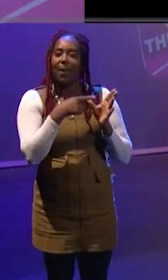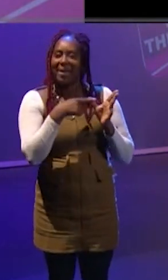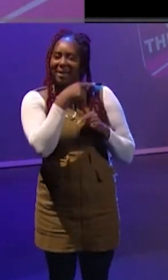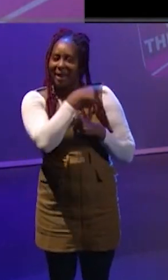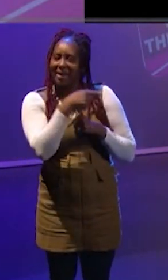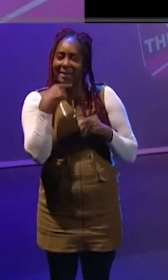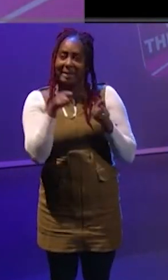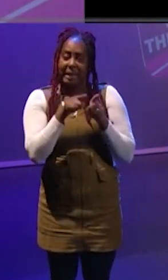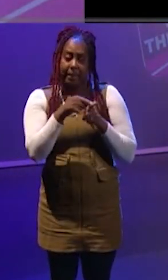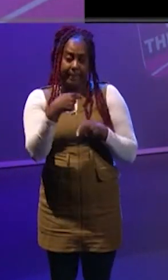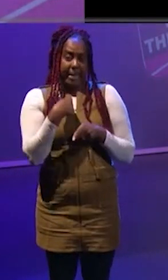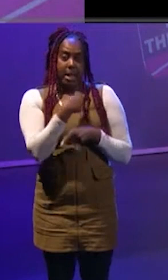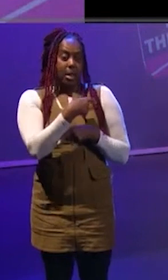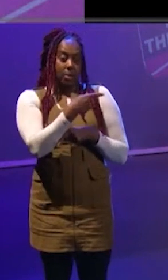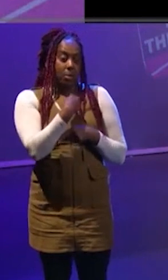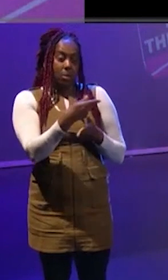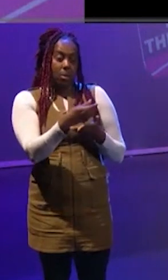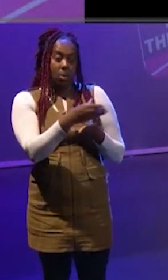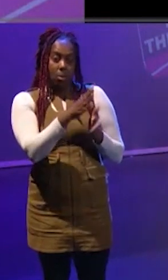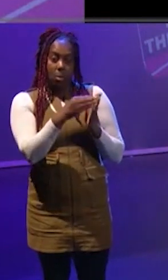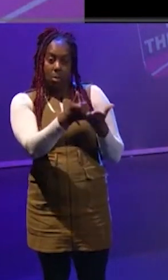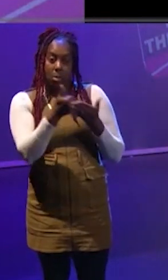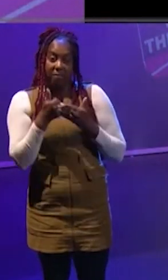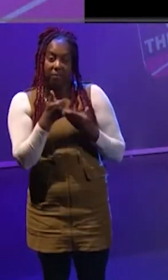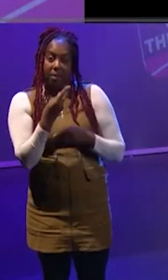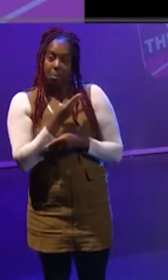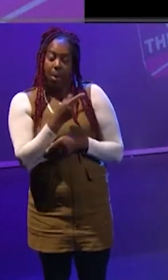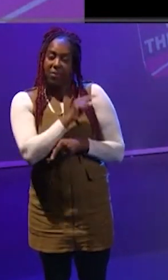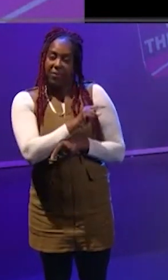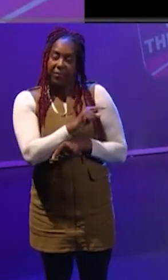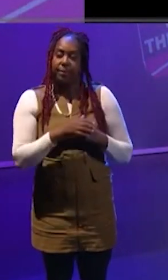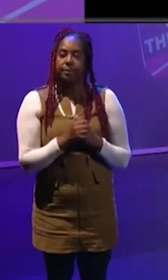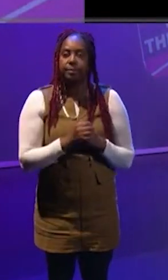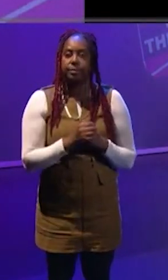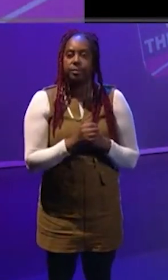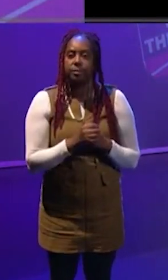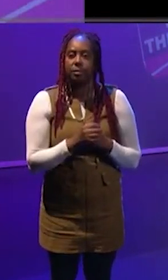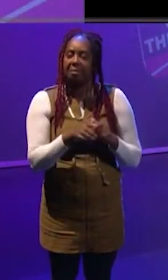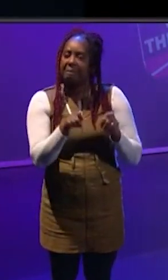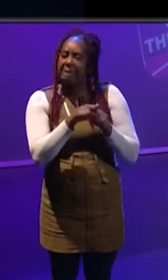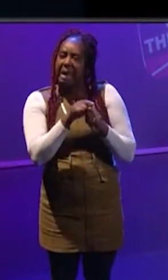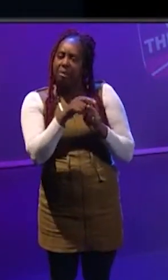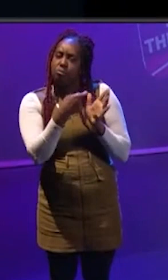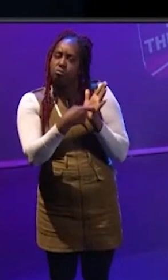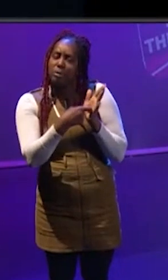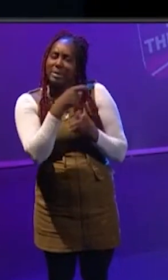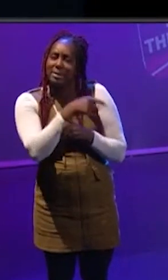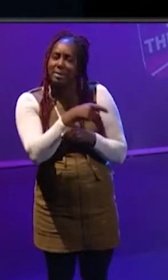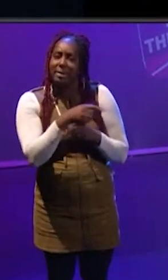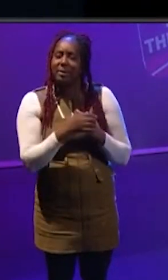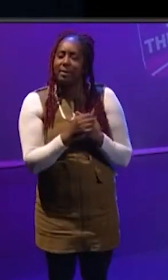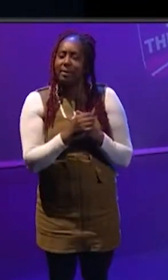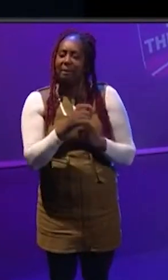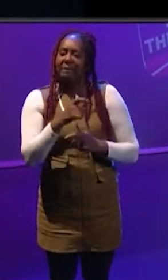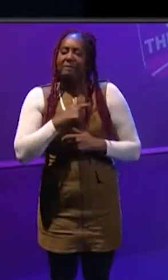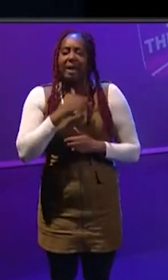own imposter syndrome, because yeah. Just to add to that, like what Reece was saying as well, just kind of off,